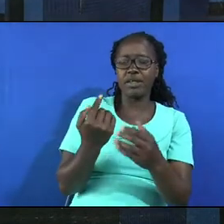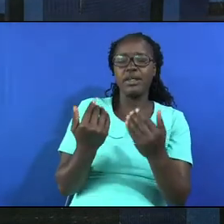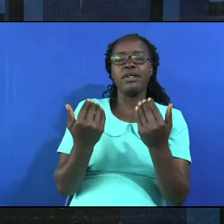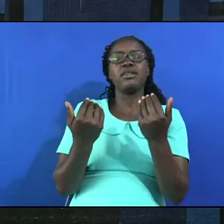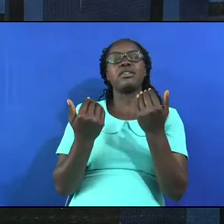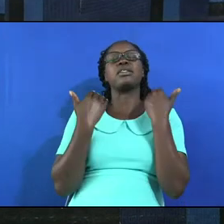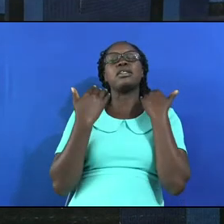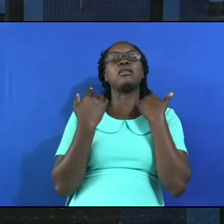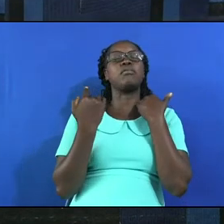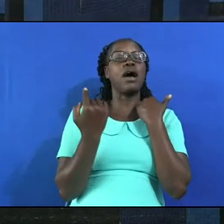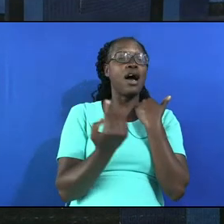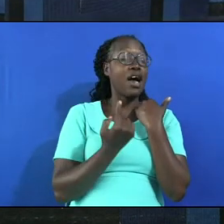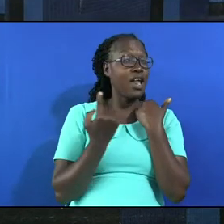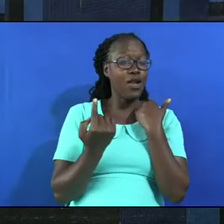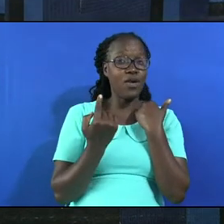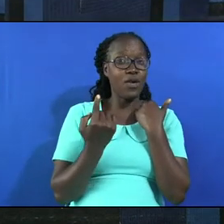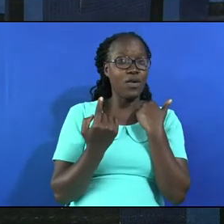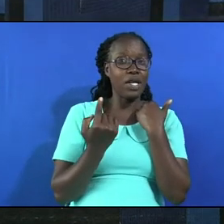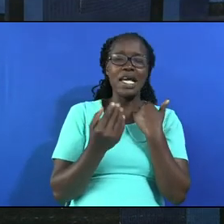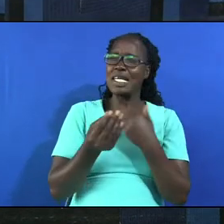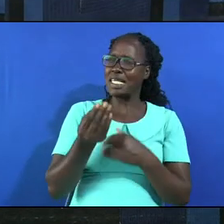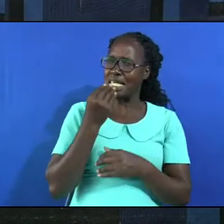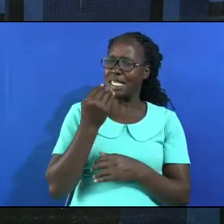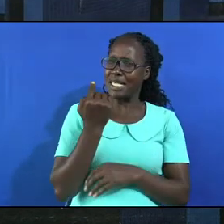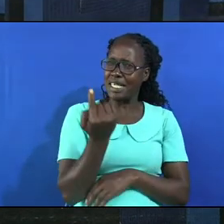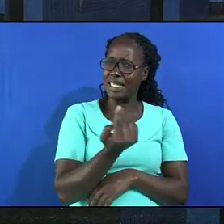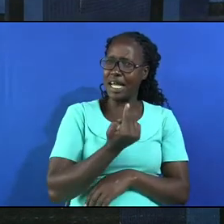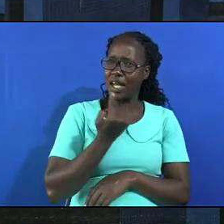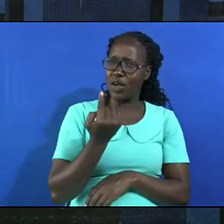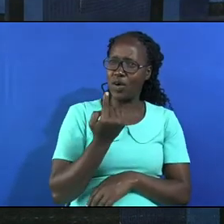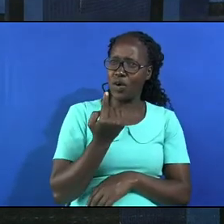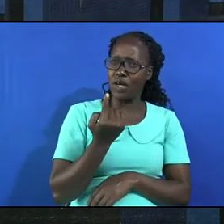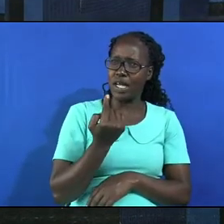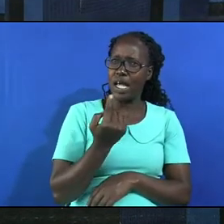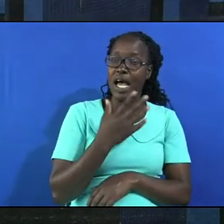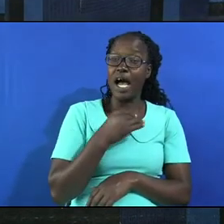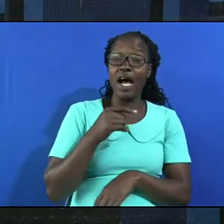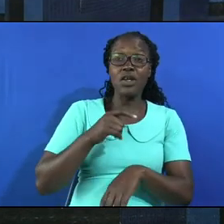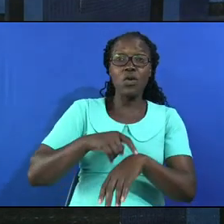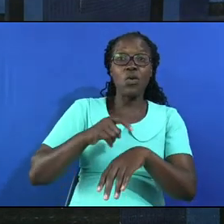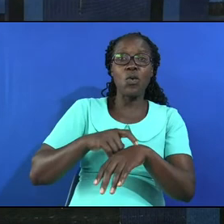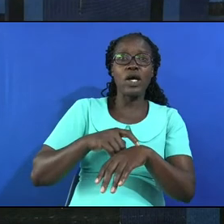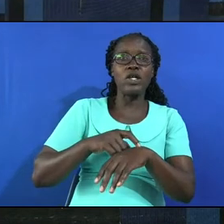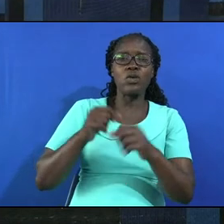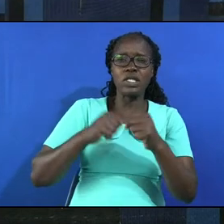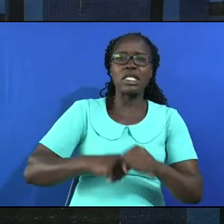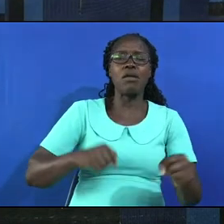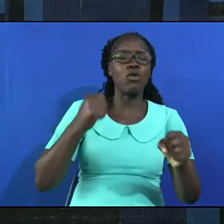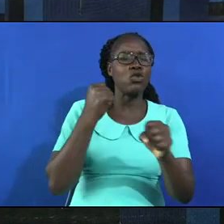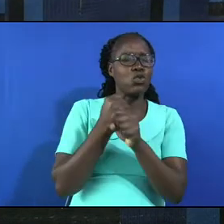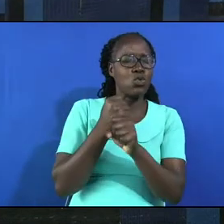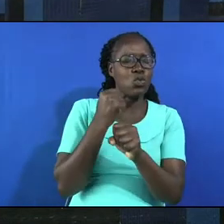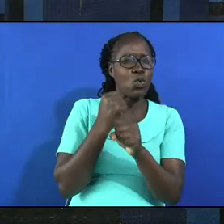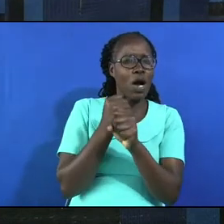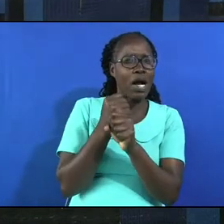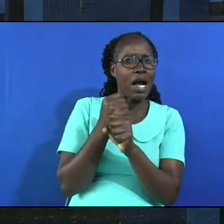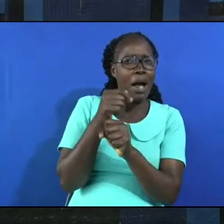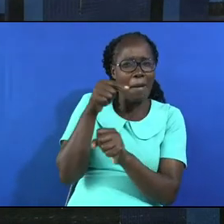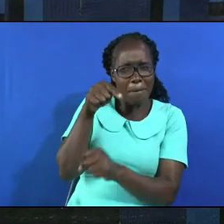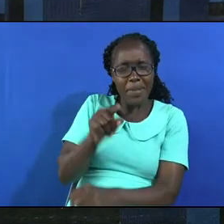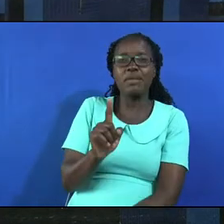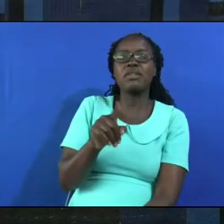sleep alone. He had to eat alone. And when he was able to do it